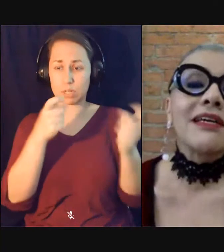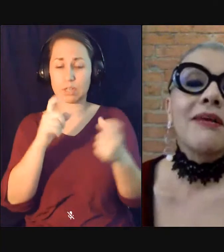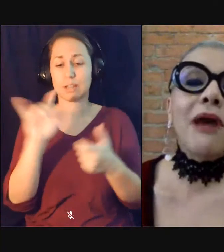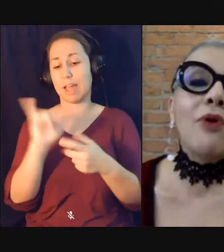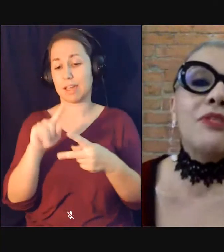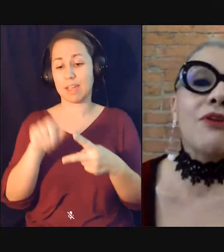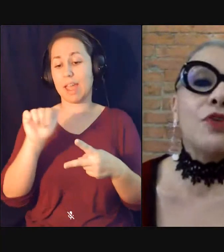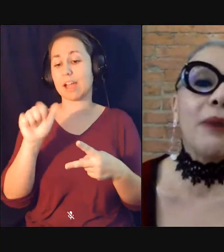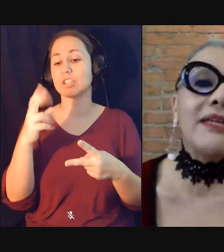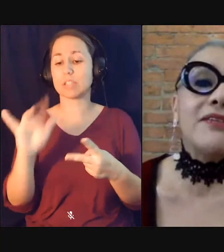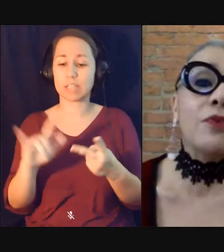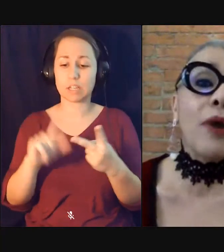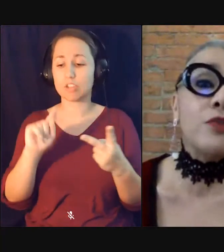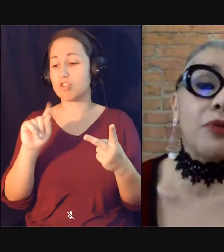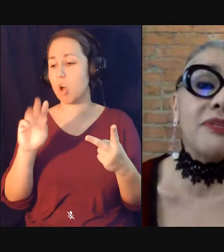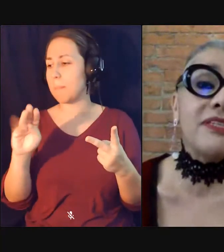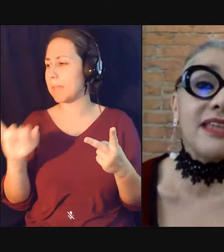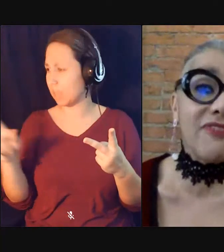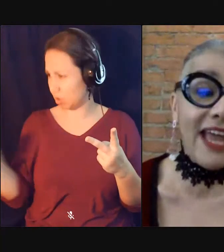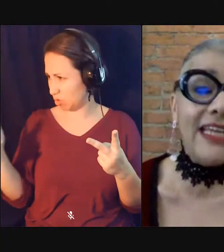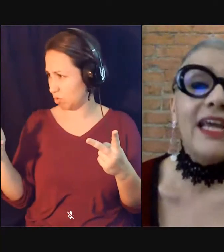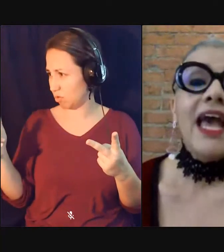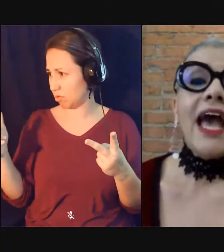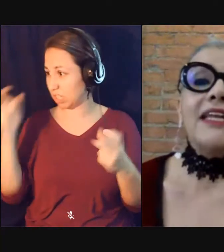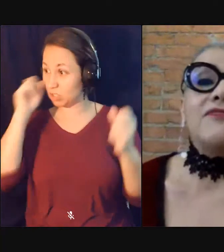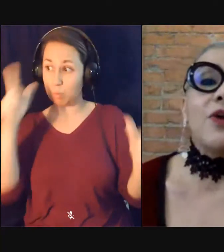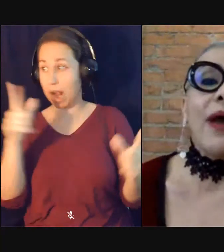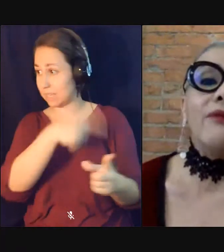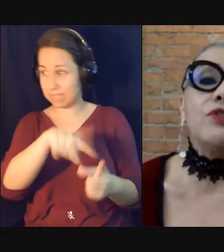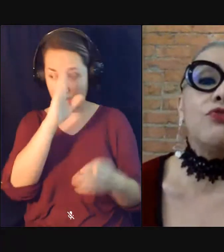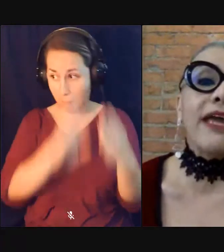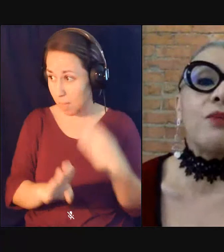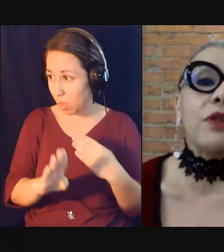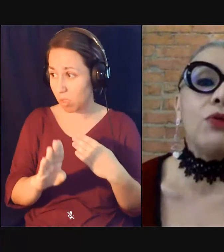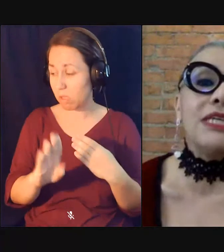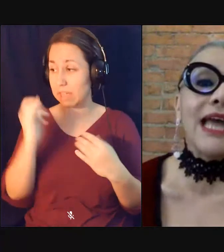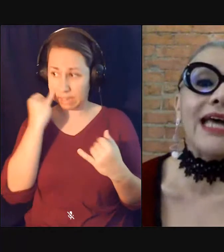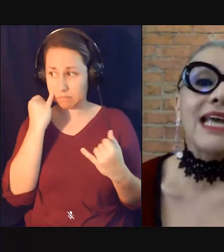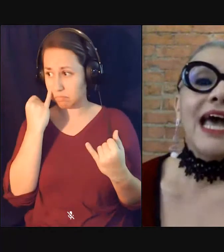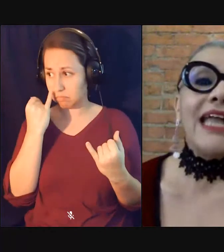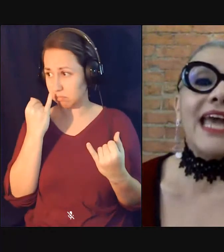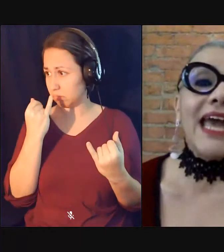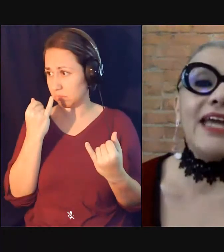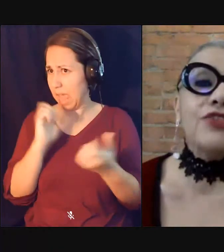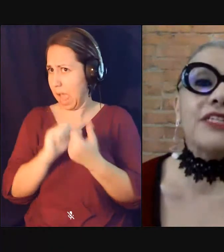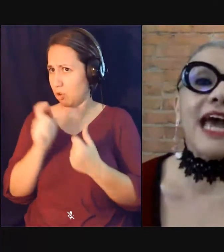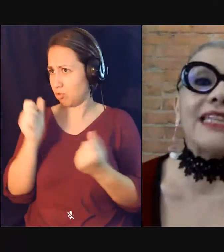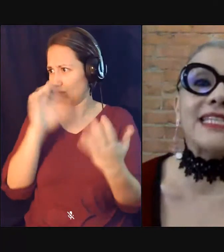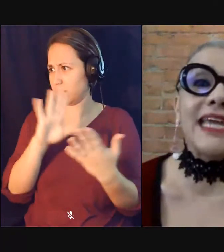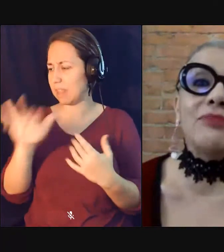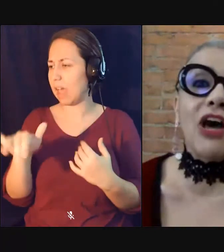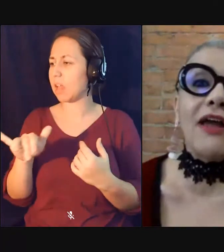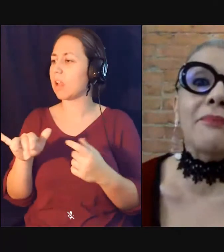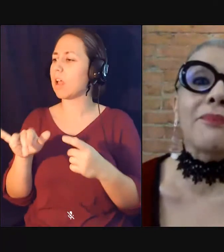surprised by moments of humanity from white supremacists, if any? And if so, how did you reckon with holding that and their hatred at